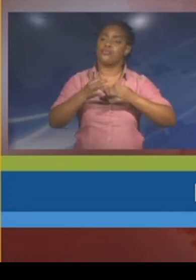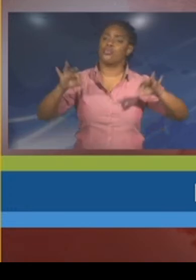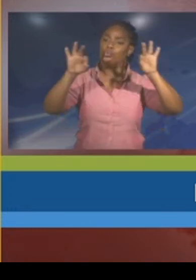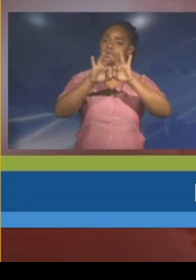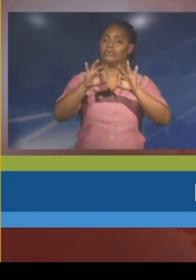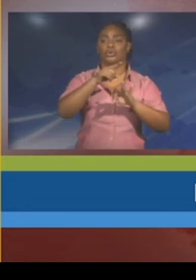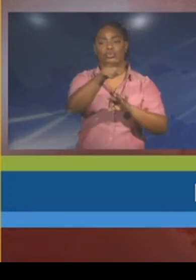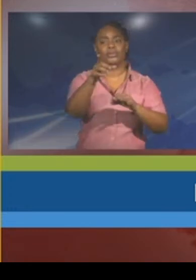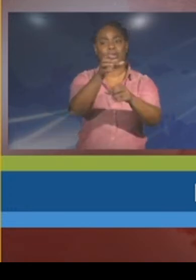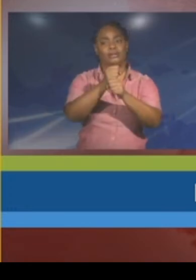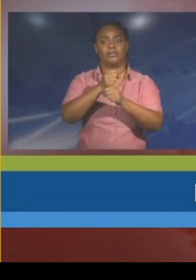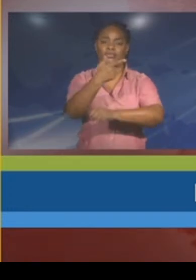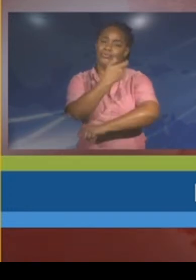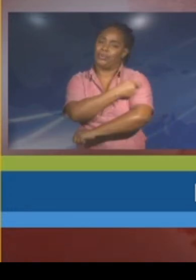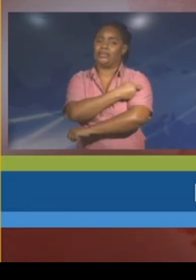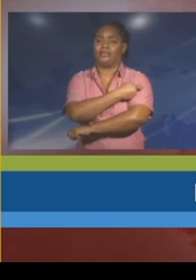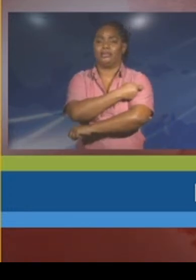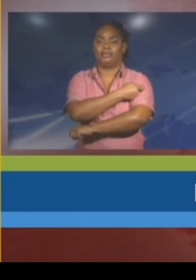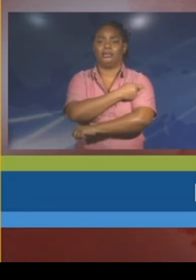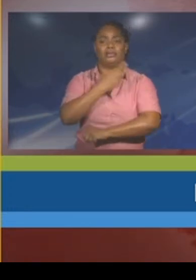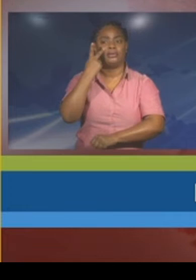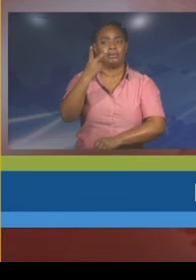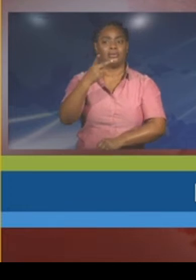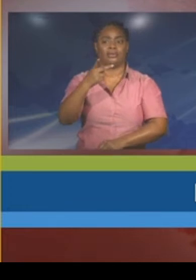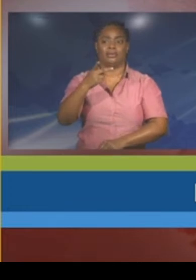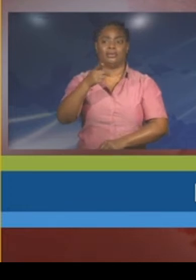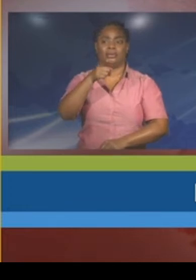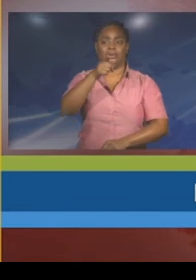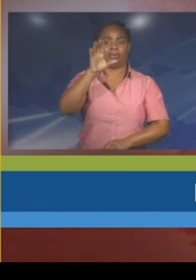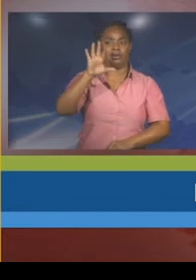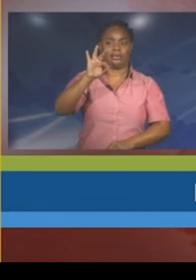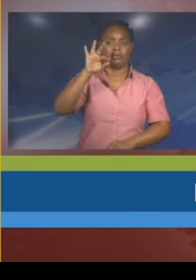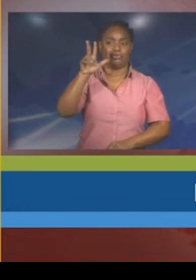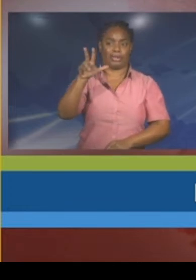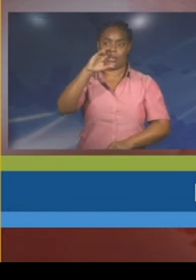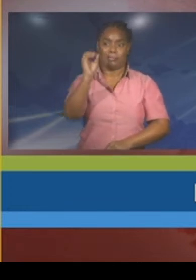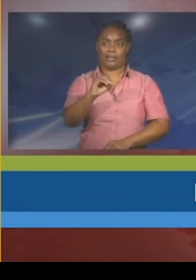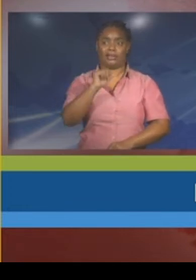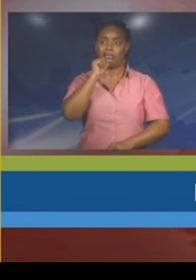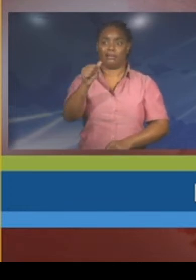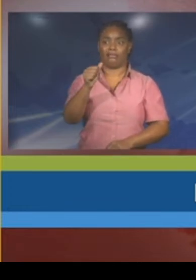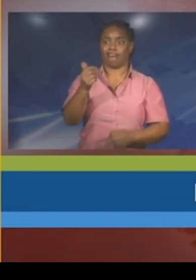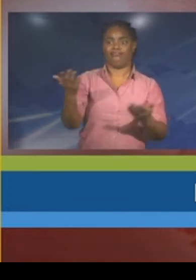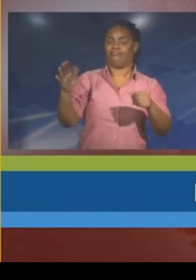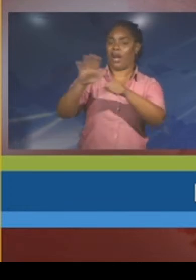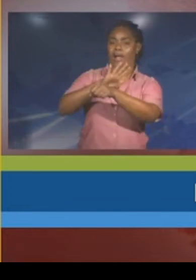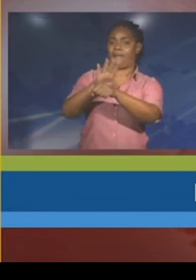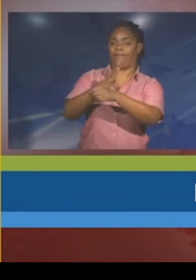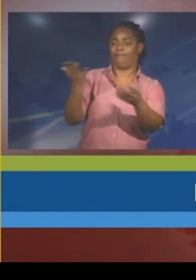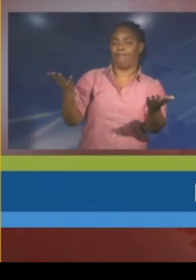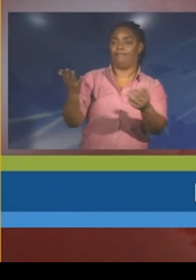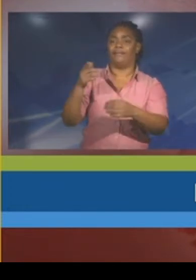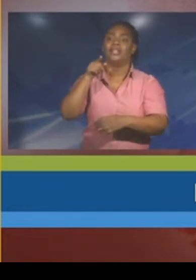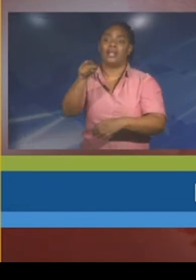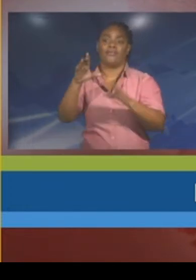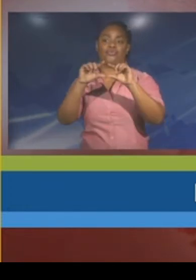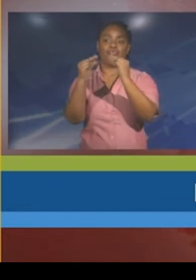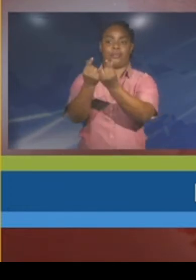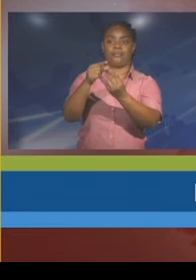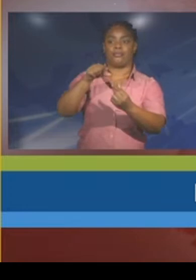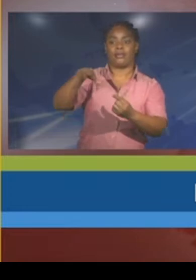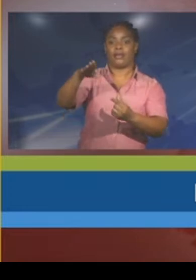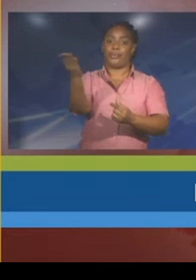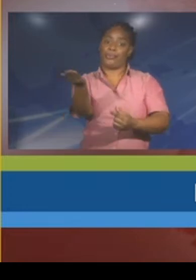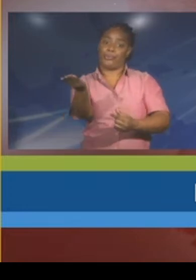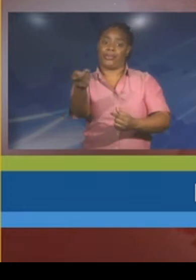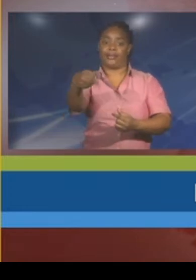who passed on having been more than 93% in the unvaccinated group. So we do continue to encourage all